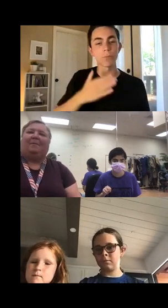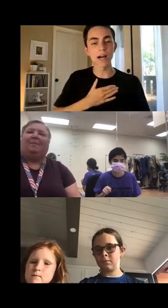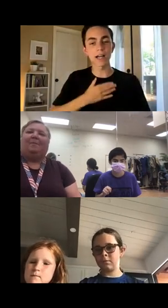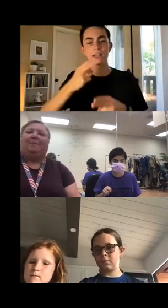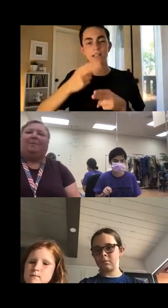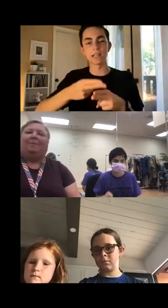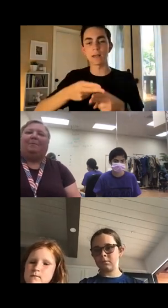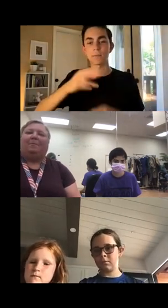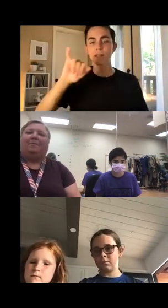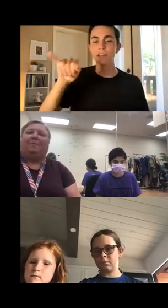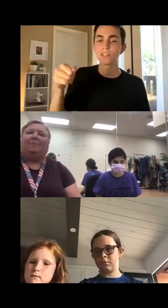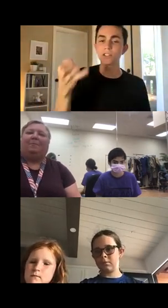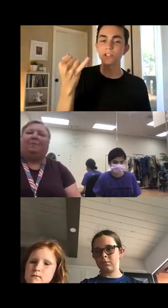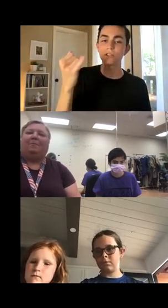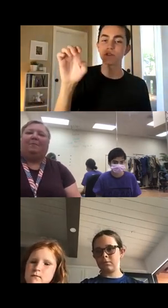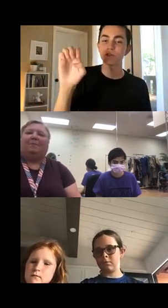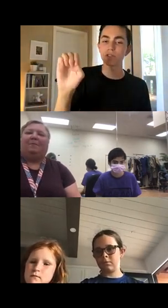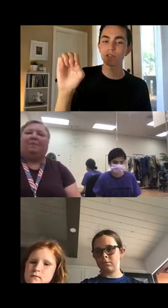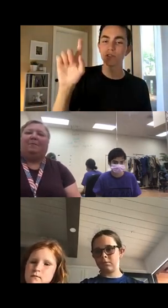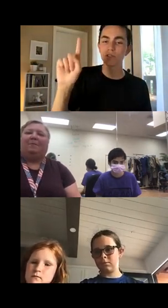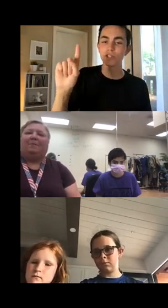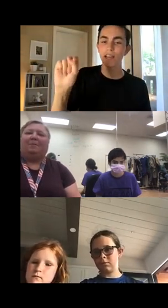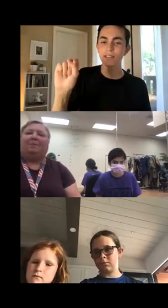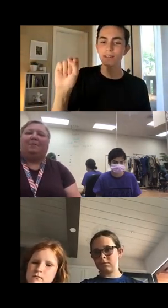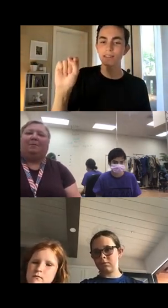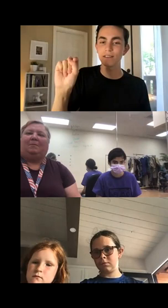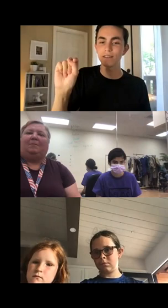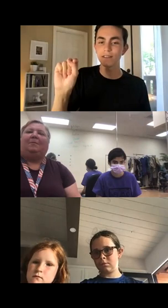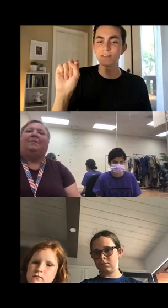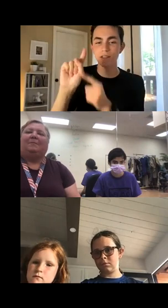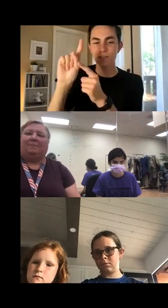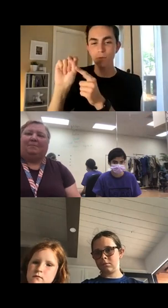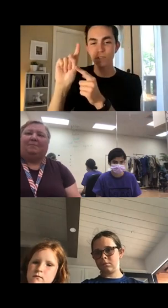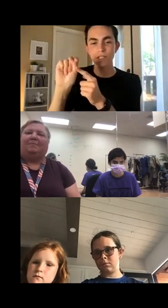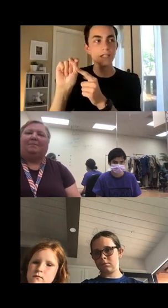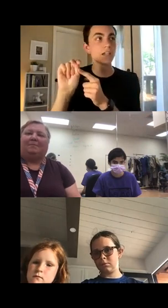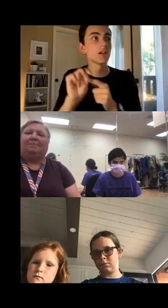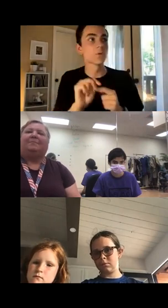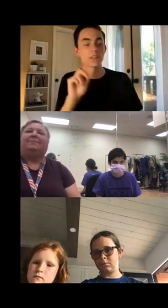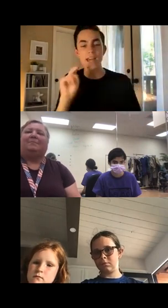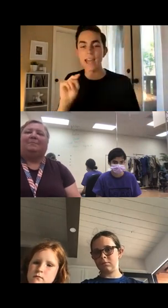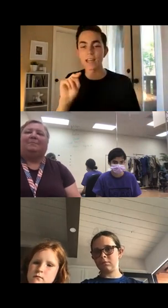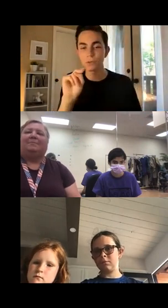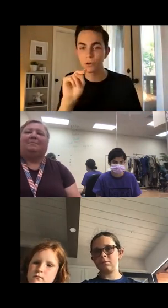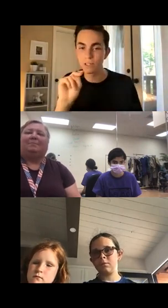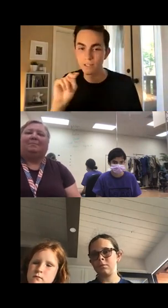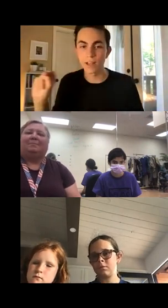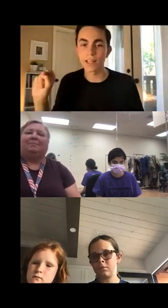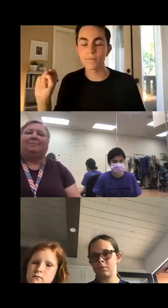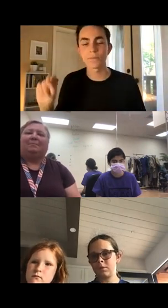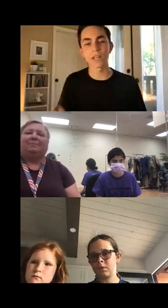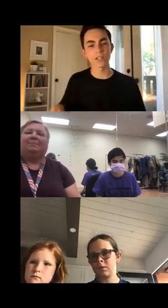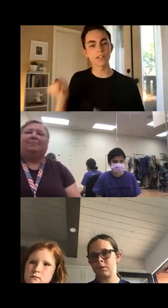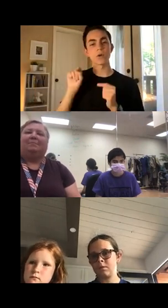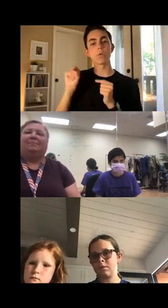So my name is Jett. See that double T? With N, we're going to slide